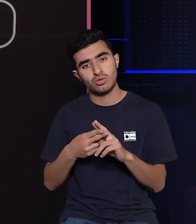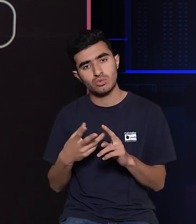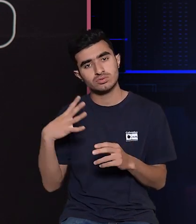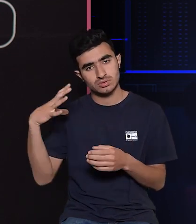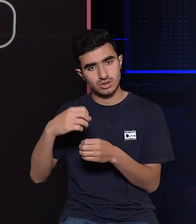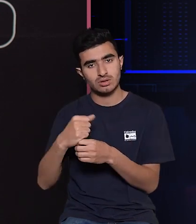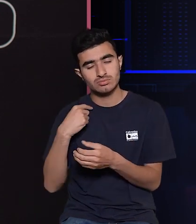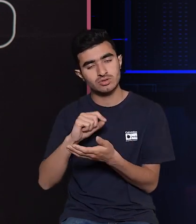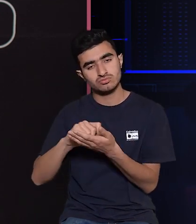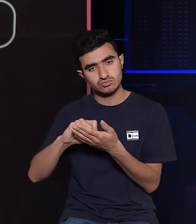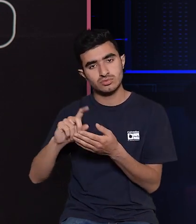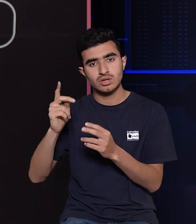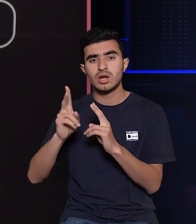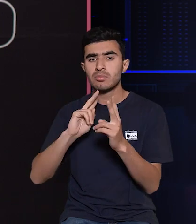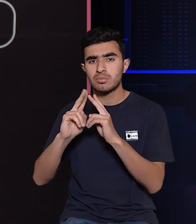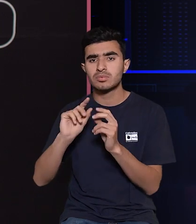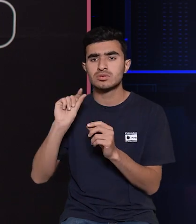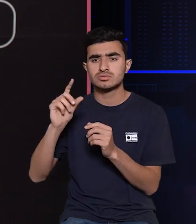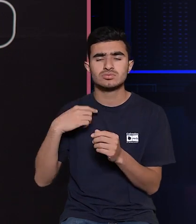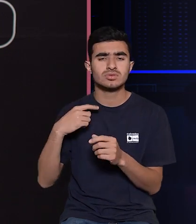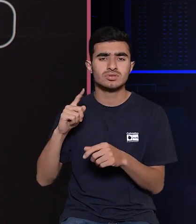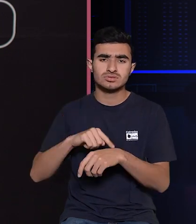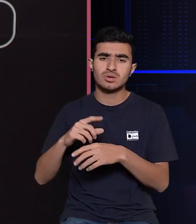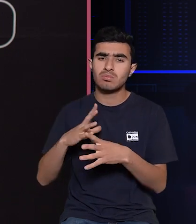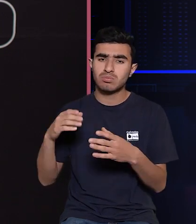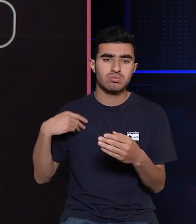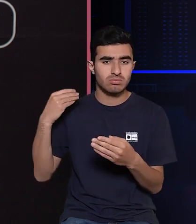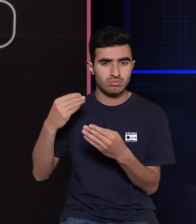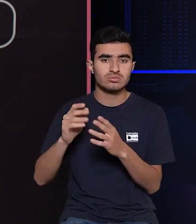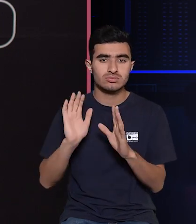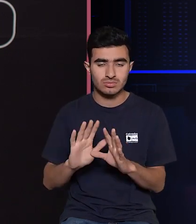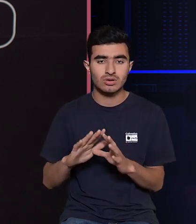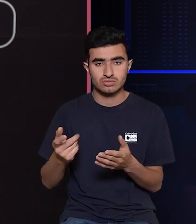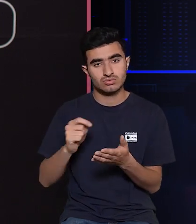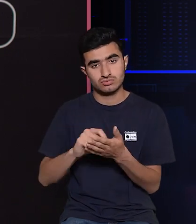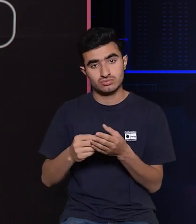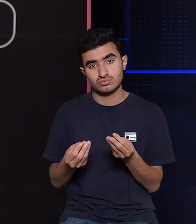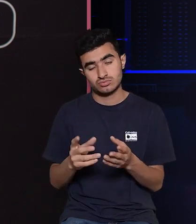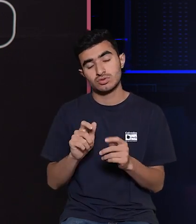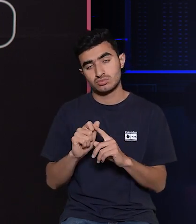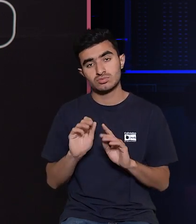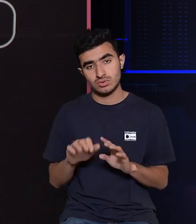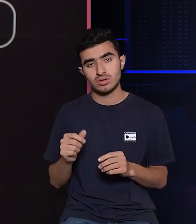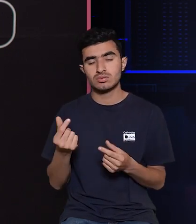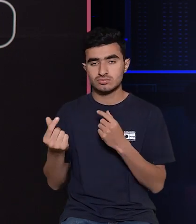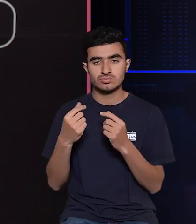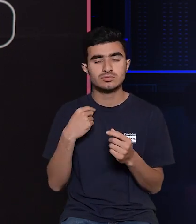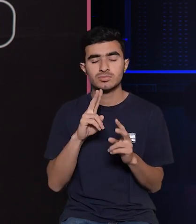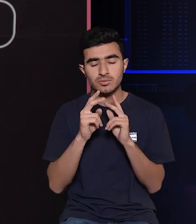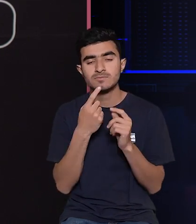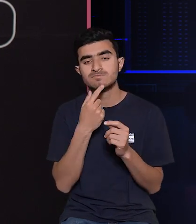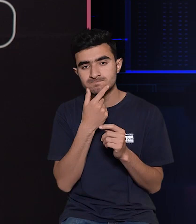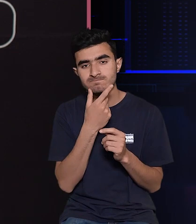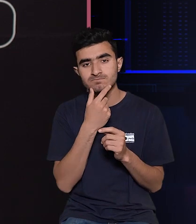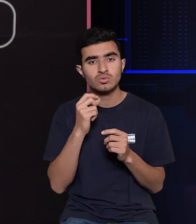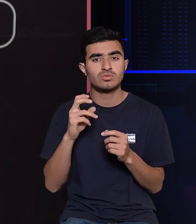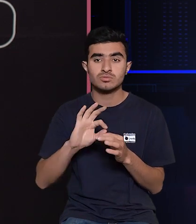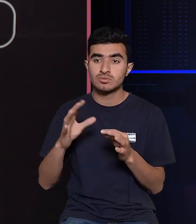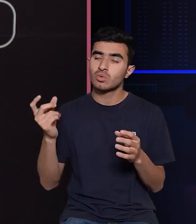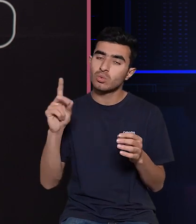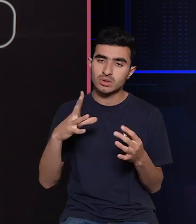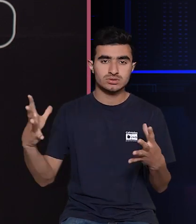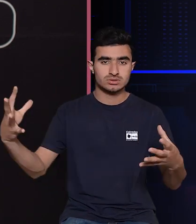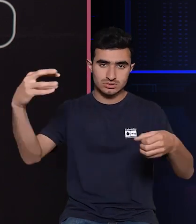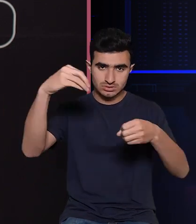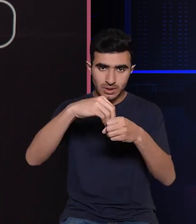story writer. And Amir said, yeah, it's a pretty, tumhara ho gaya time. So we put this book together as a hybrid project. And we said,